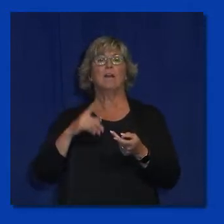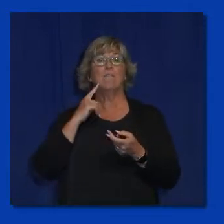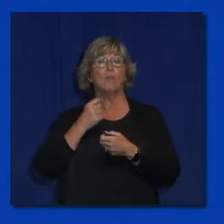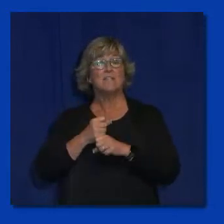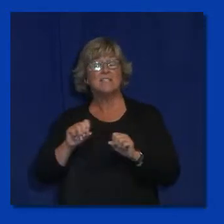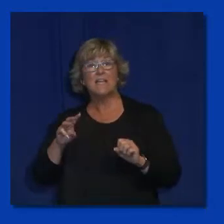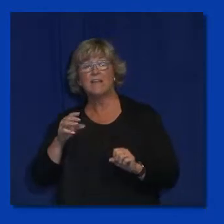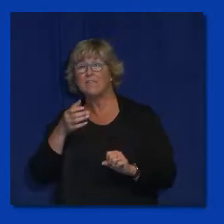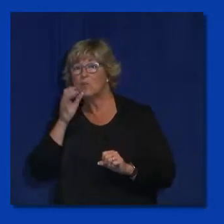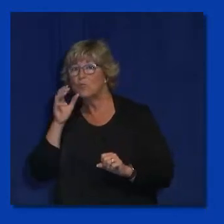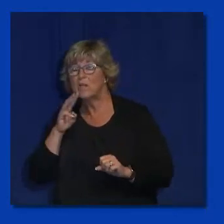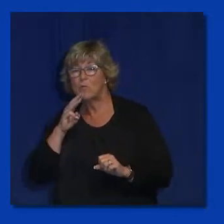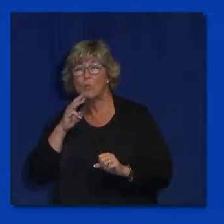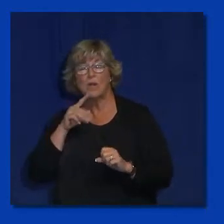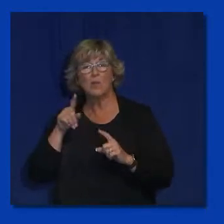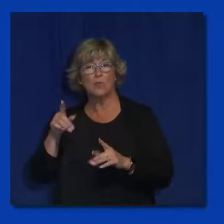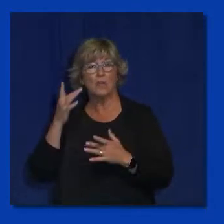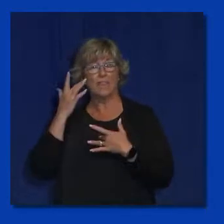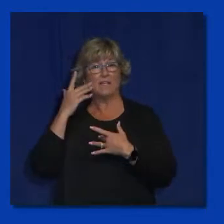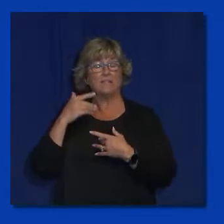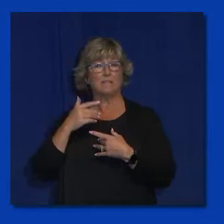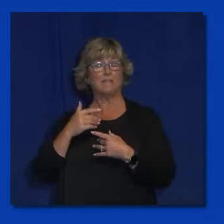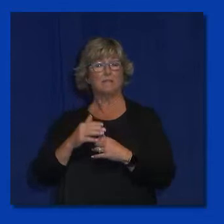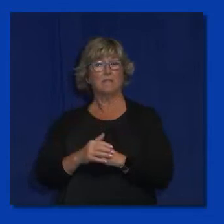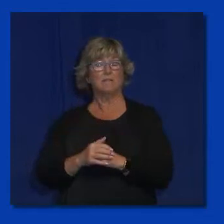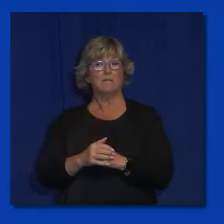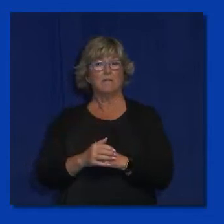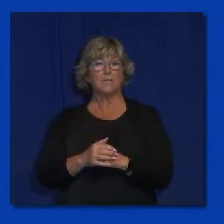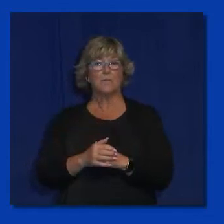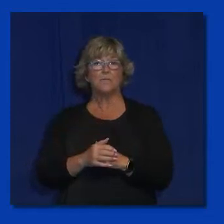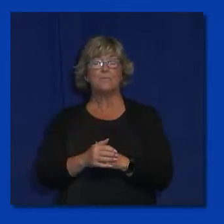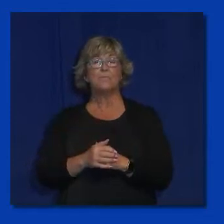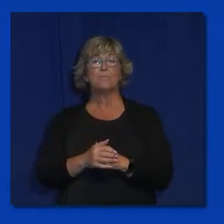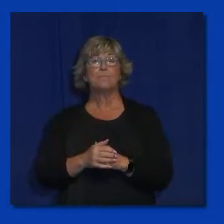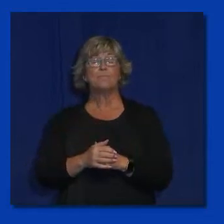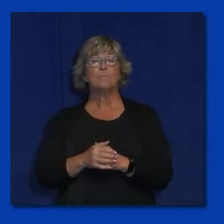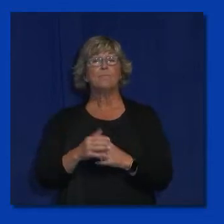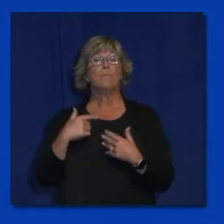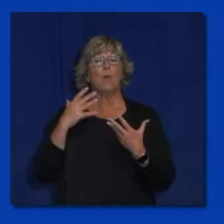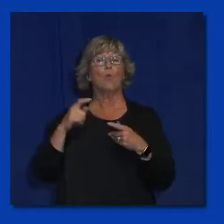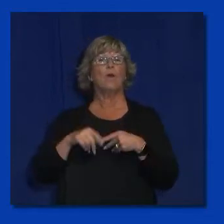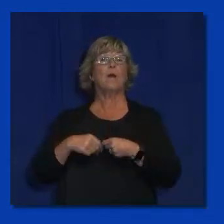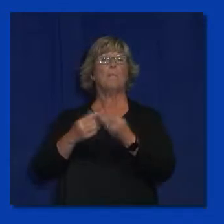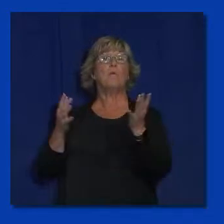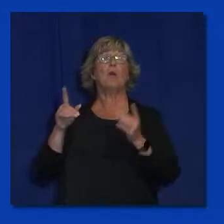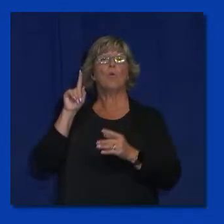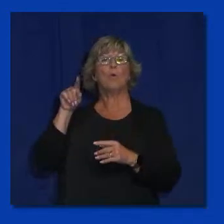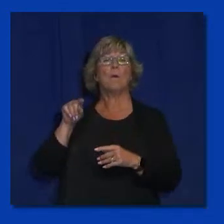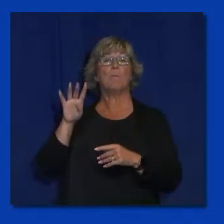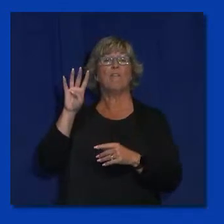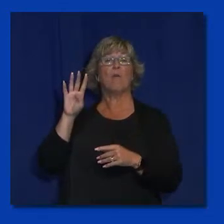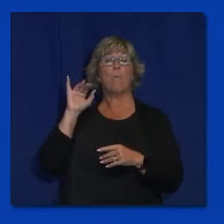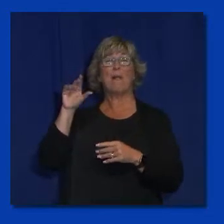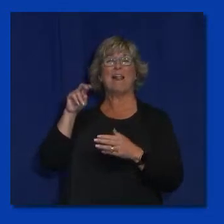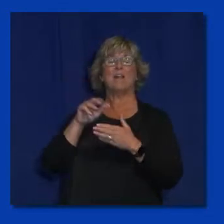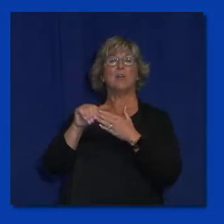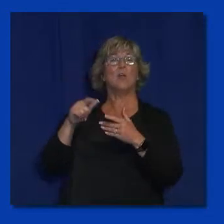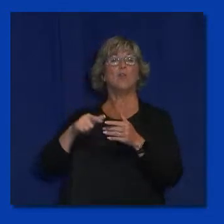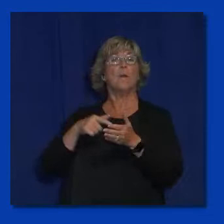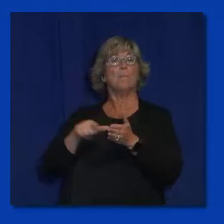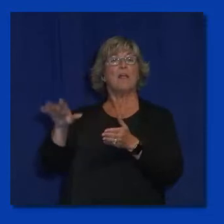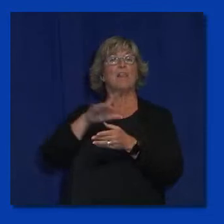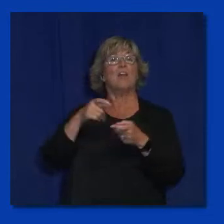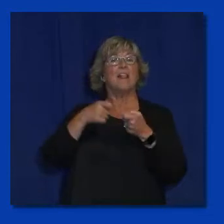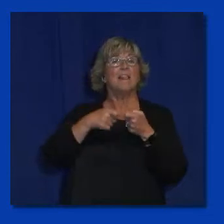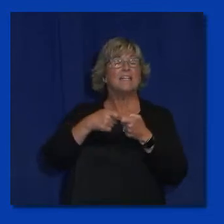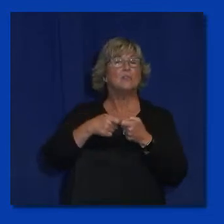drinking crisis and access to safe drinking water in our state. We are looking to provide an additional $1.4 billion to help people pay their electric